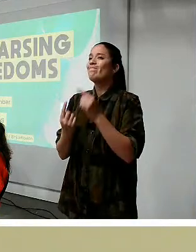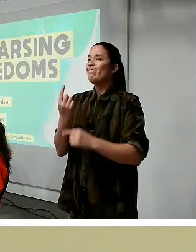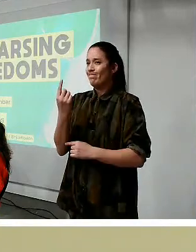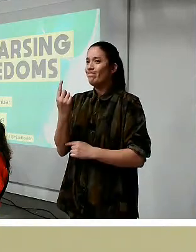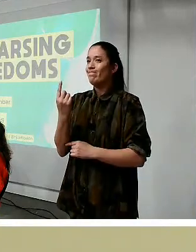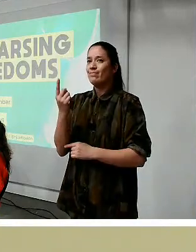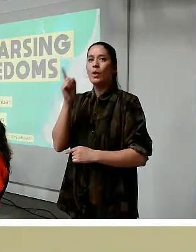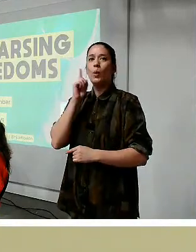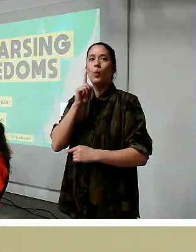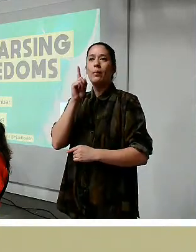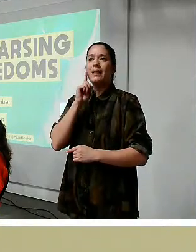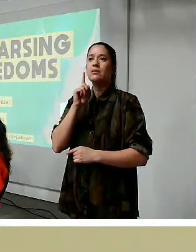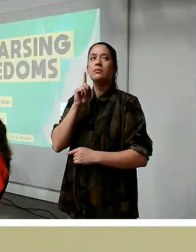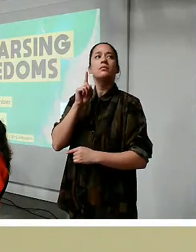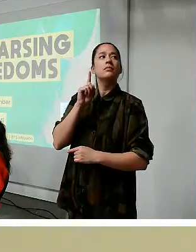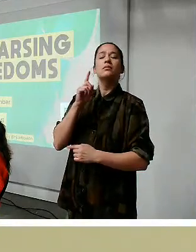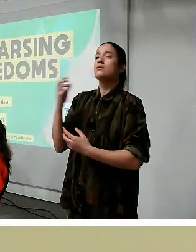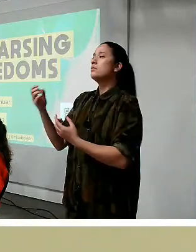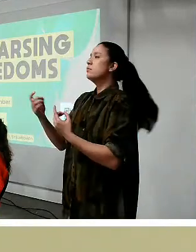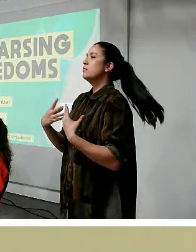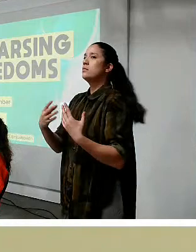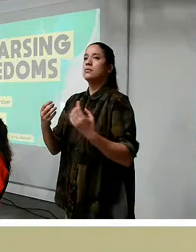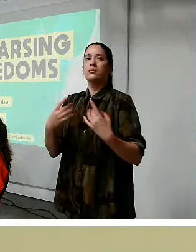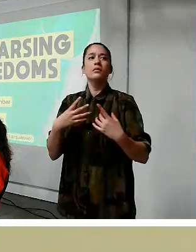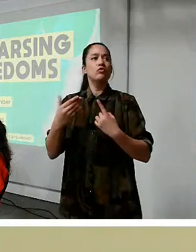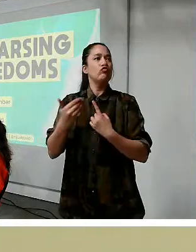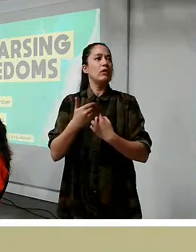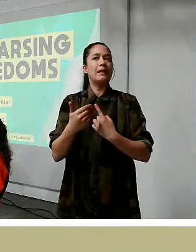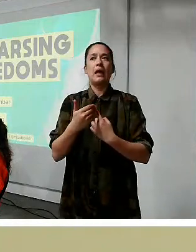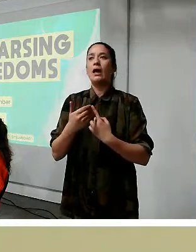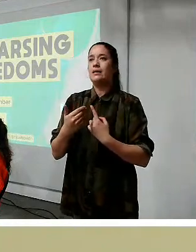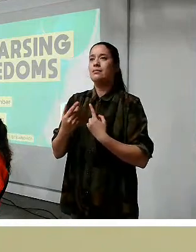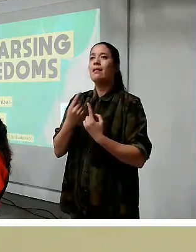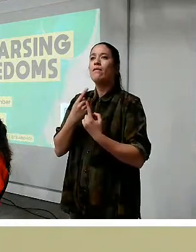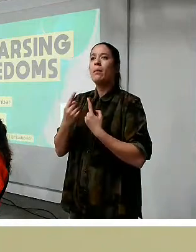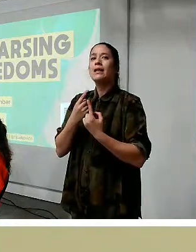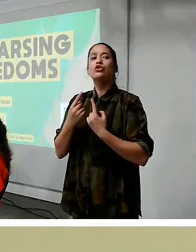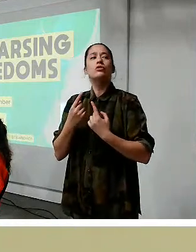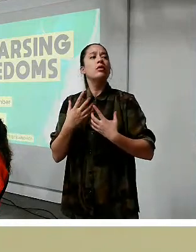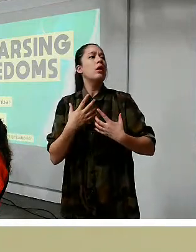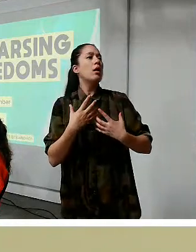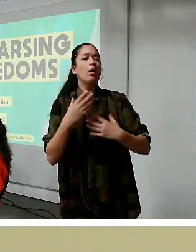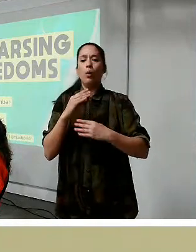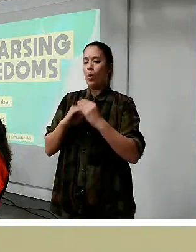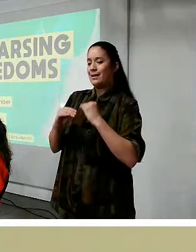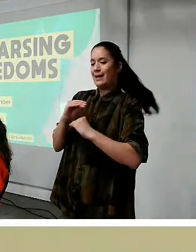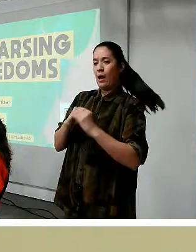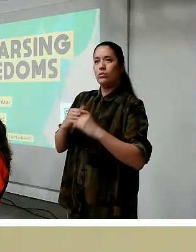survivors, and with a determination to stay vigilant